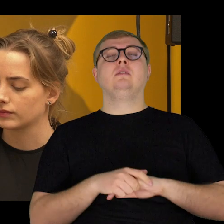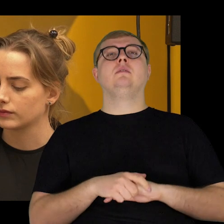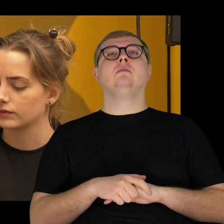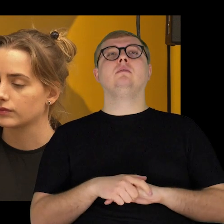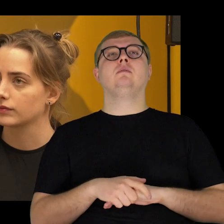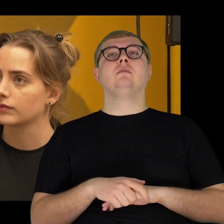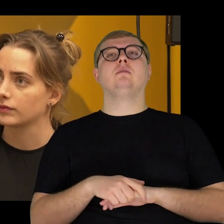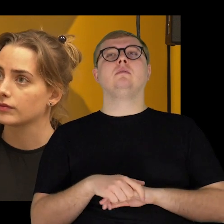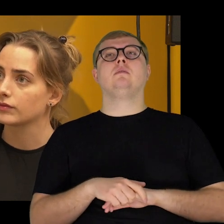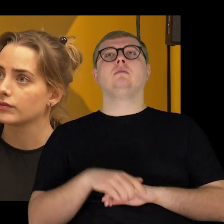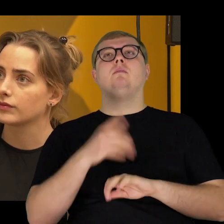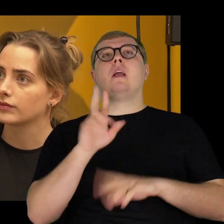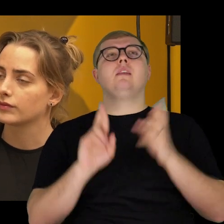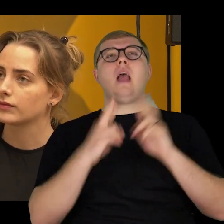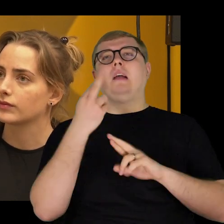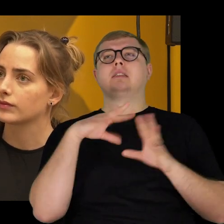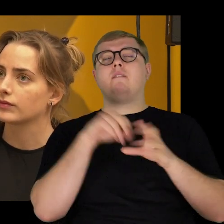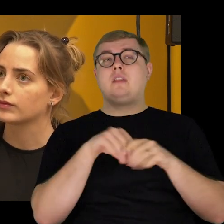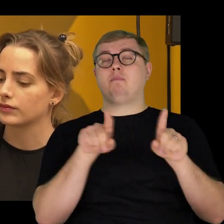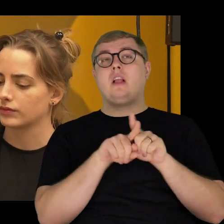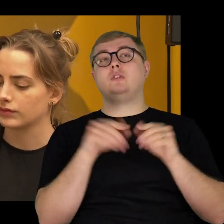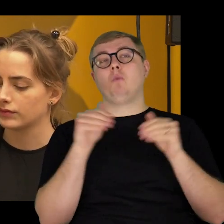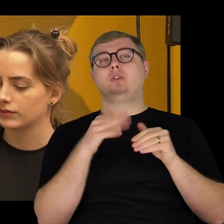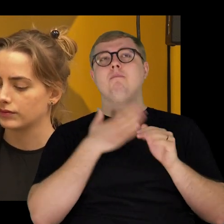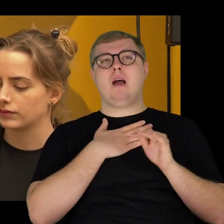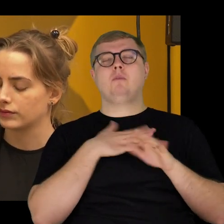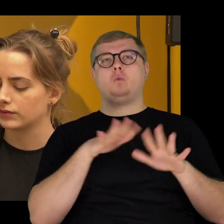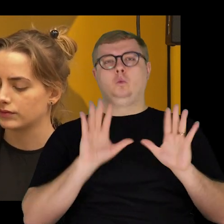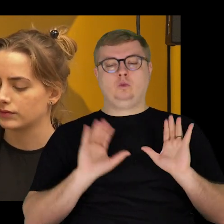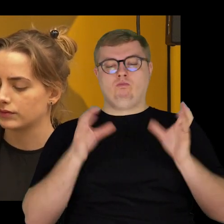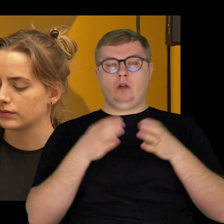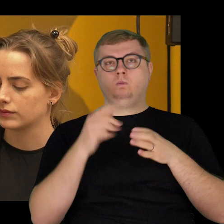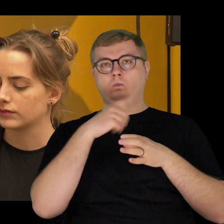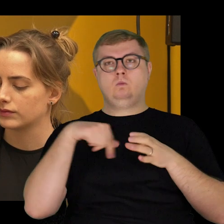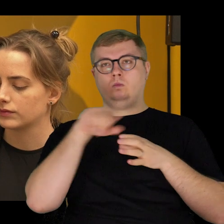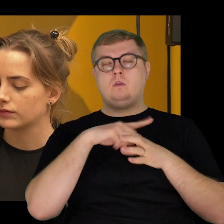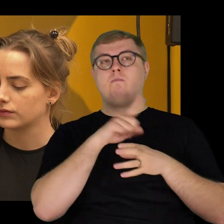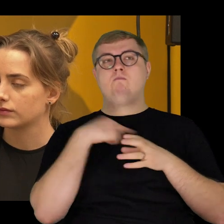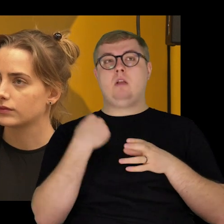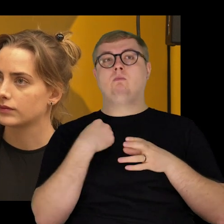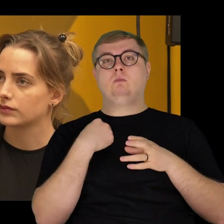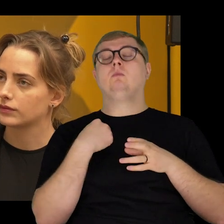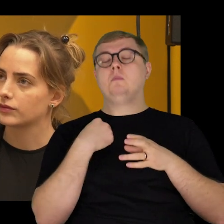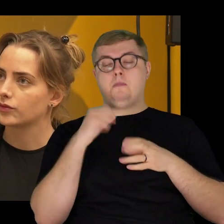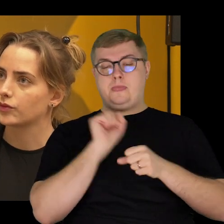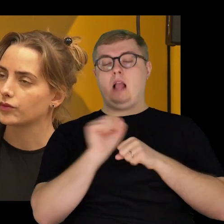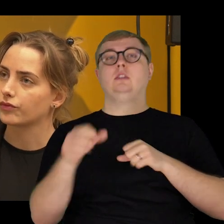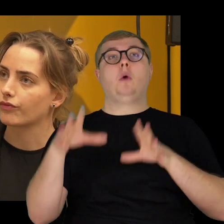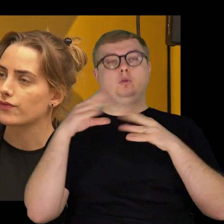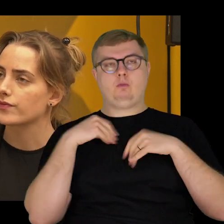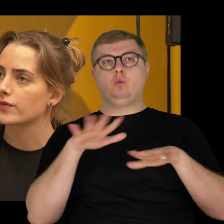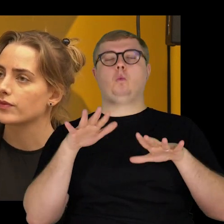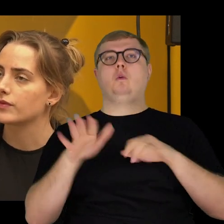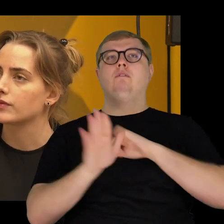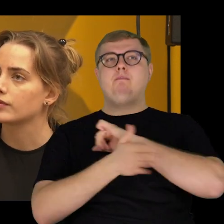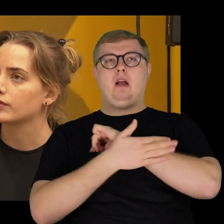backlash about it, I mean, within the big consortium where we are in, it's very well supported, and it's we are very